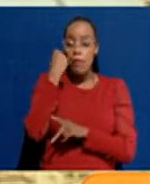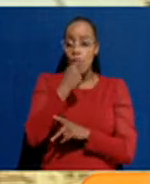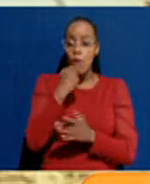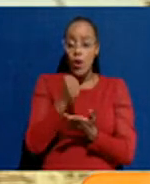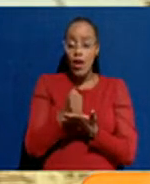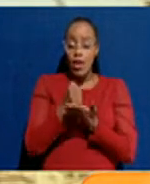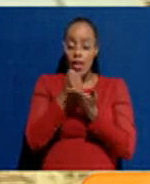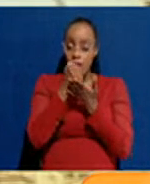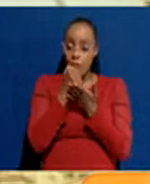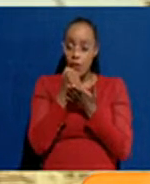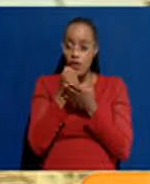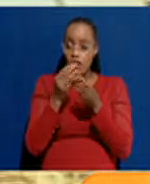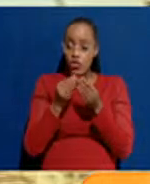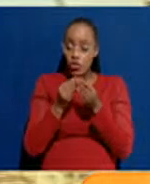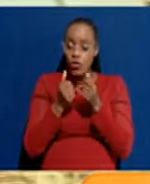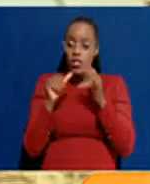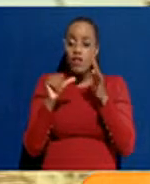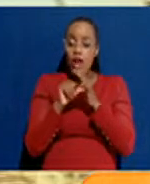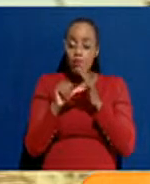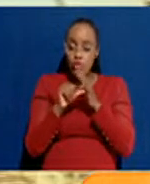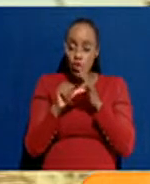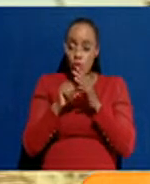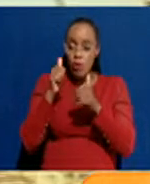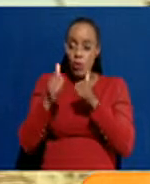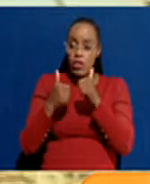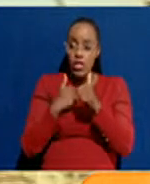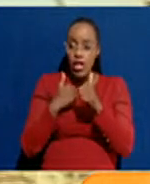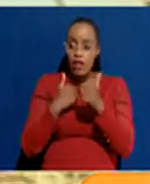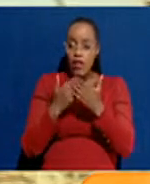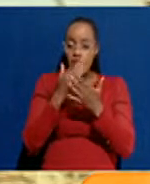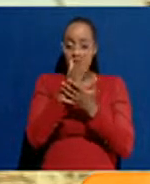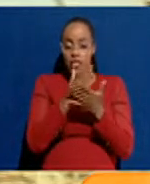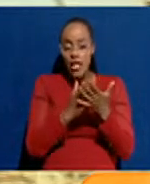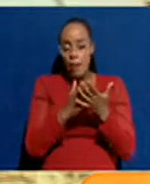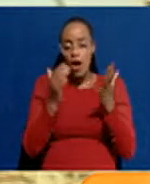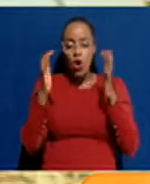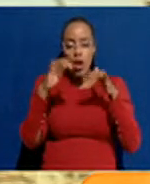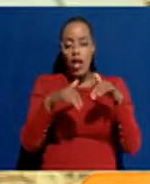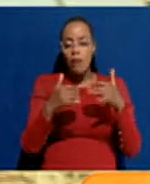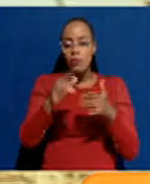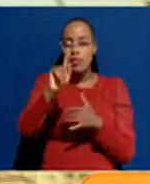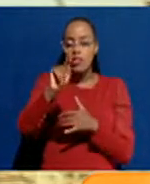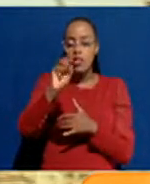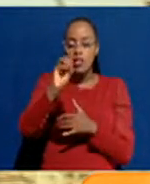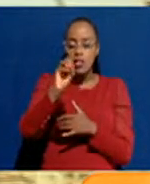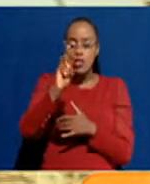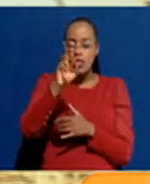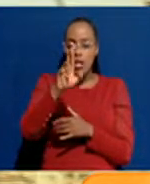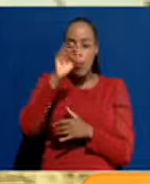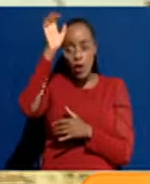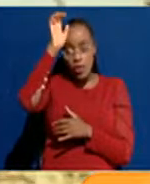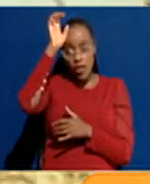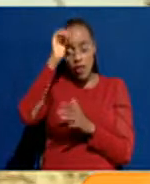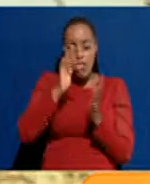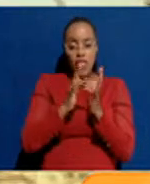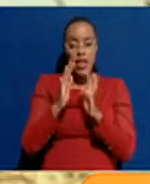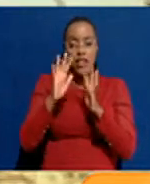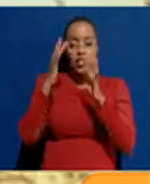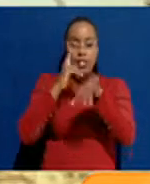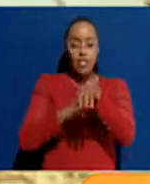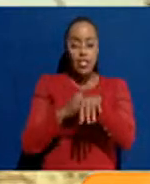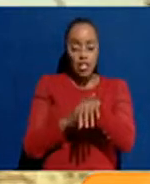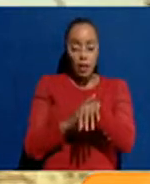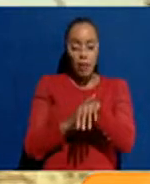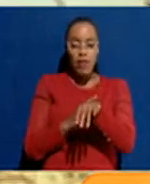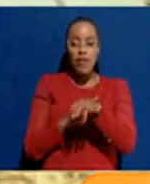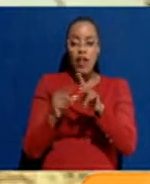to mitigate a situation in Longonot. There are some collapsed towers in Longonot. And over the Christmas period, Sam, they were